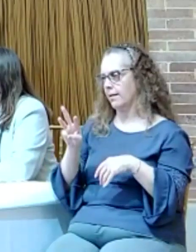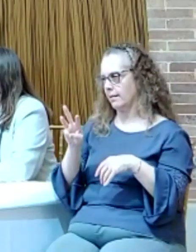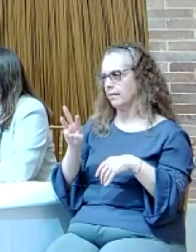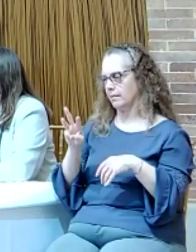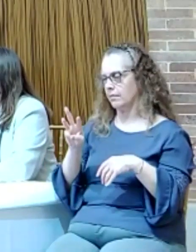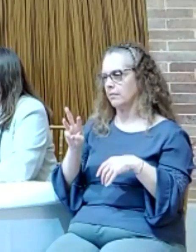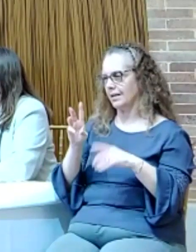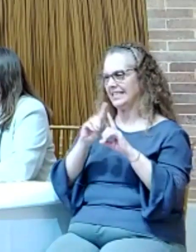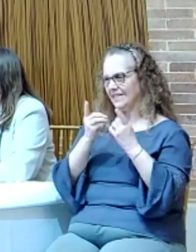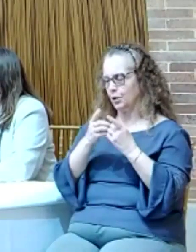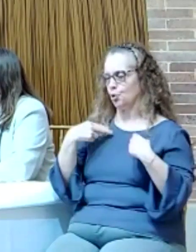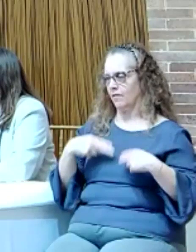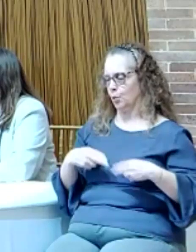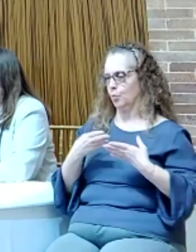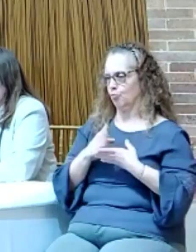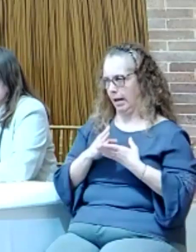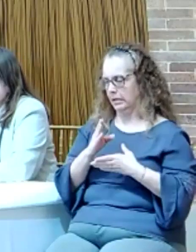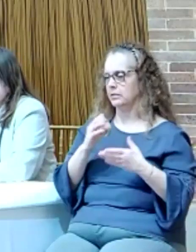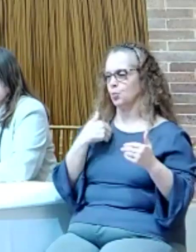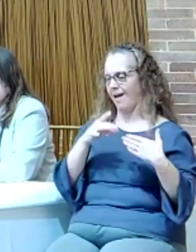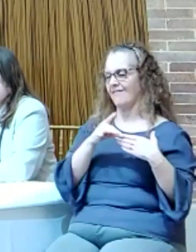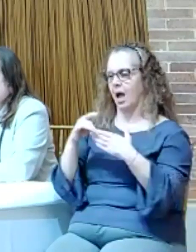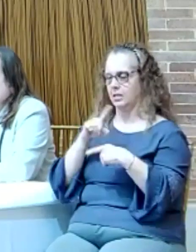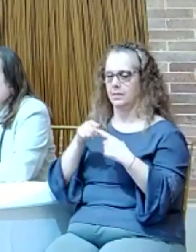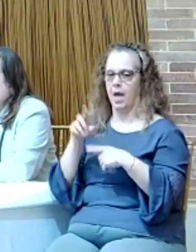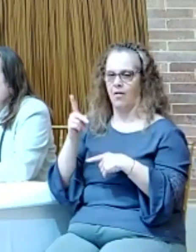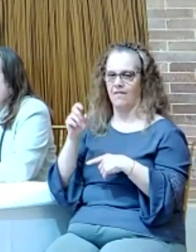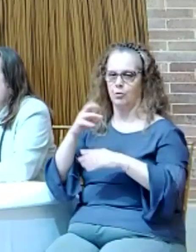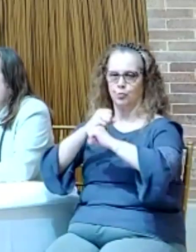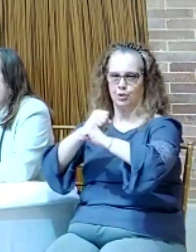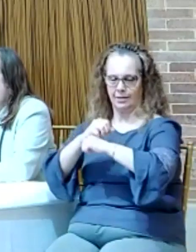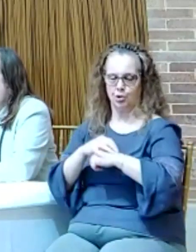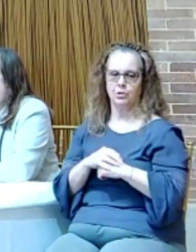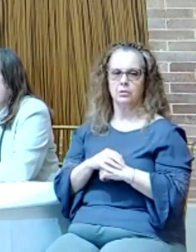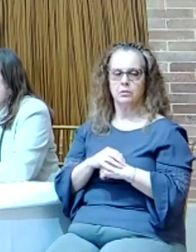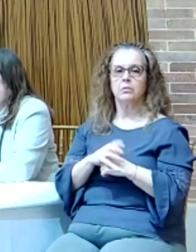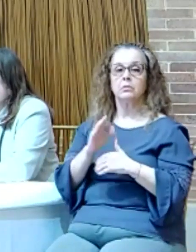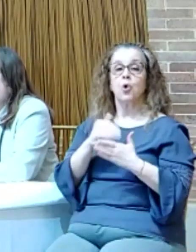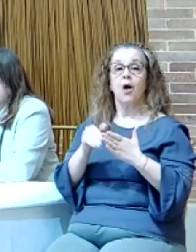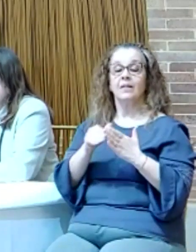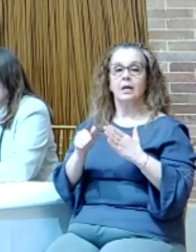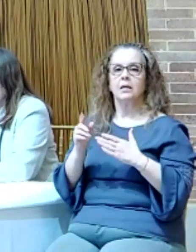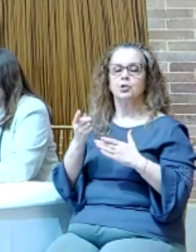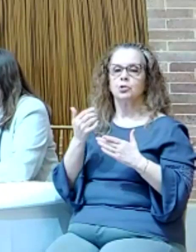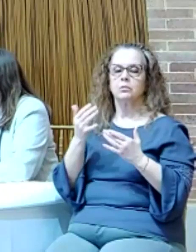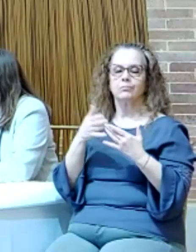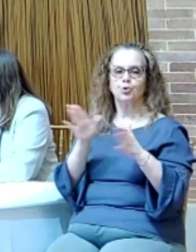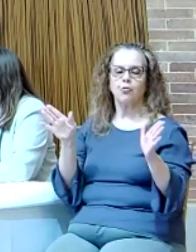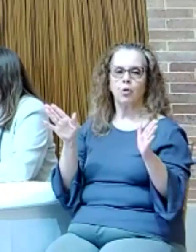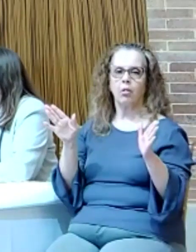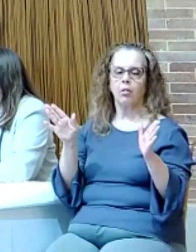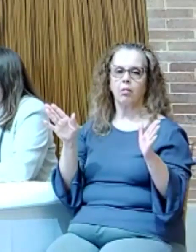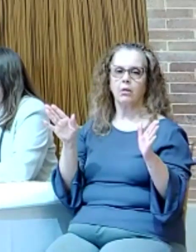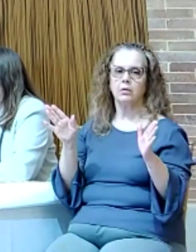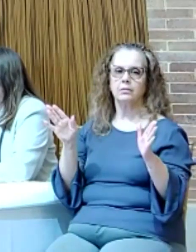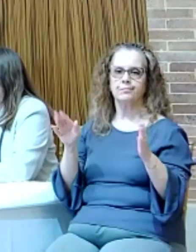rights uh website we have guidance on source of income protections and a lot of times it's it's the practice right it's how you know